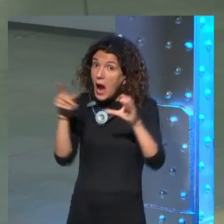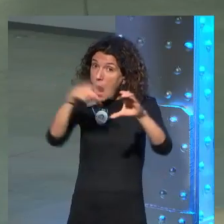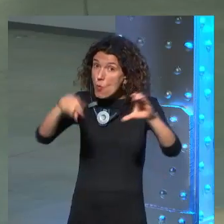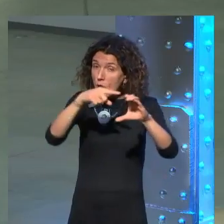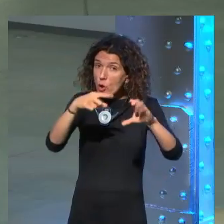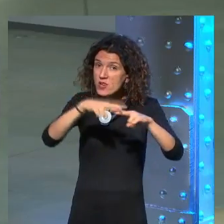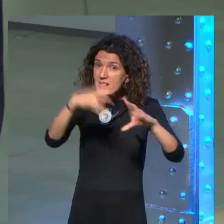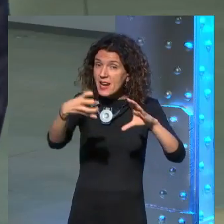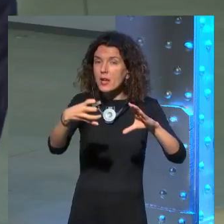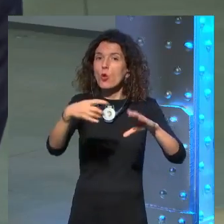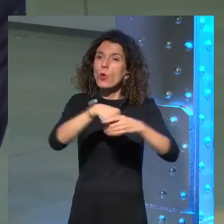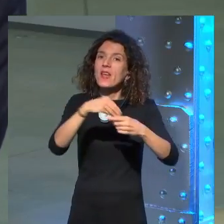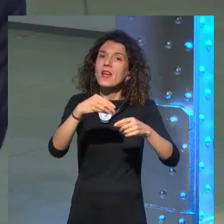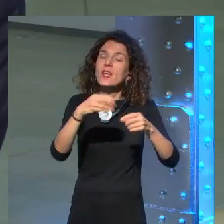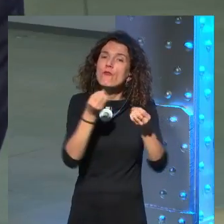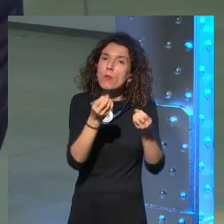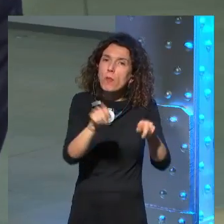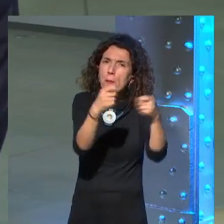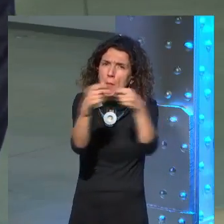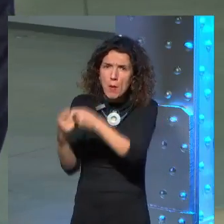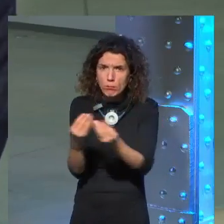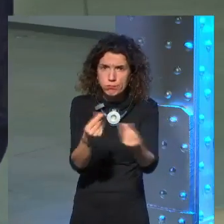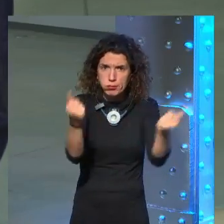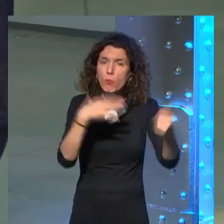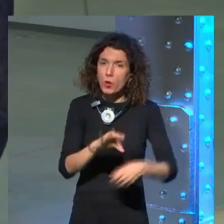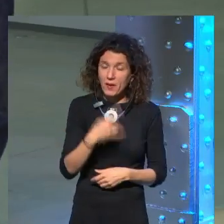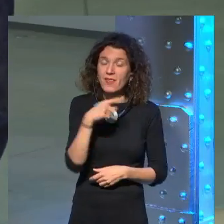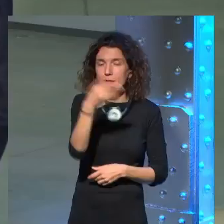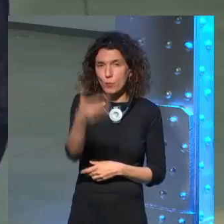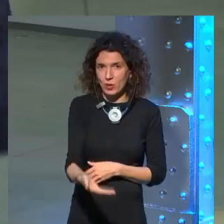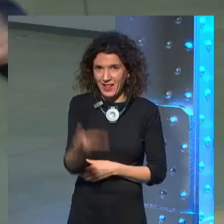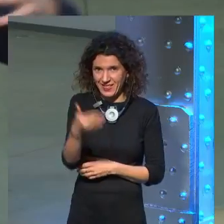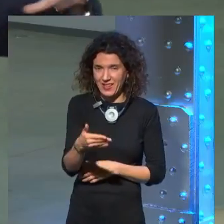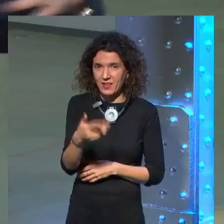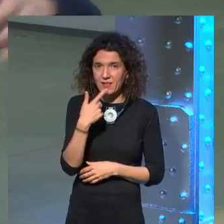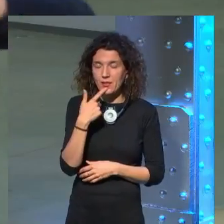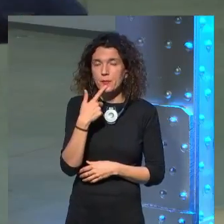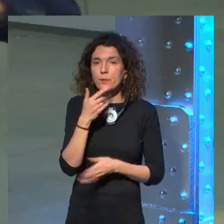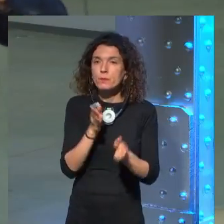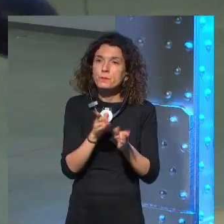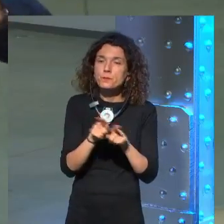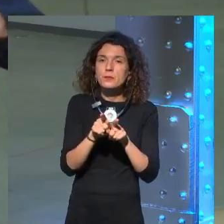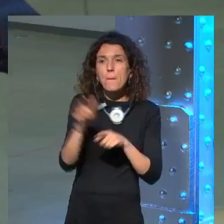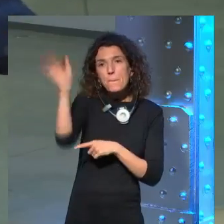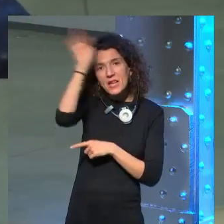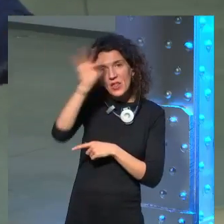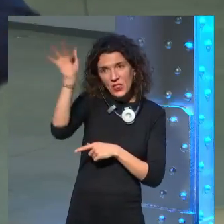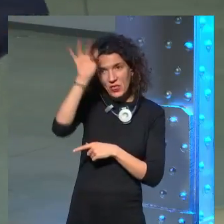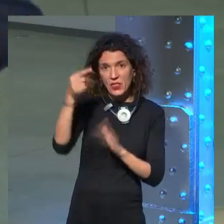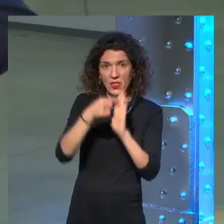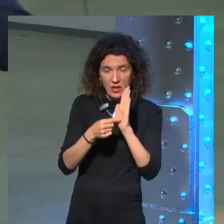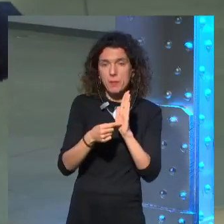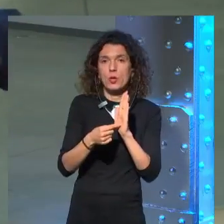destroy information. And for him, that's very important. We have this thing called entropy, which is that the universe is getting more